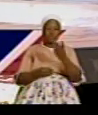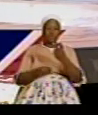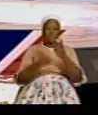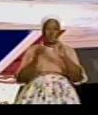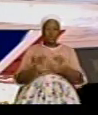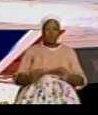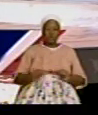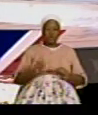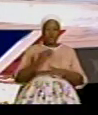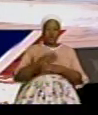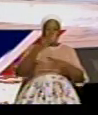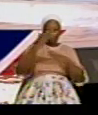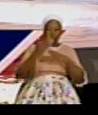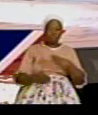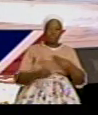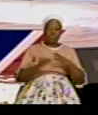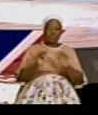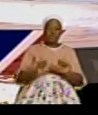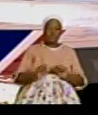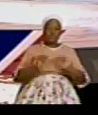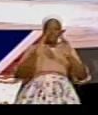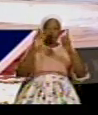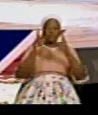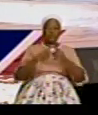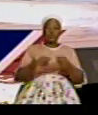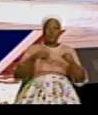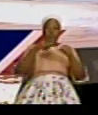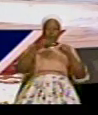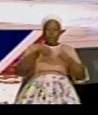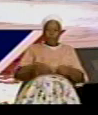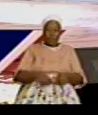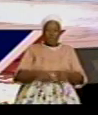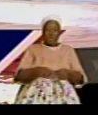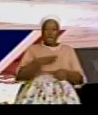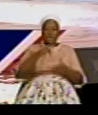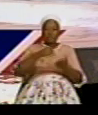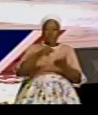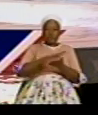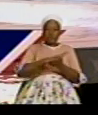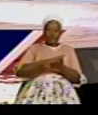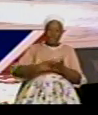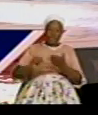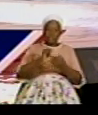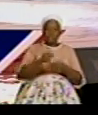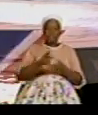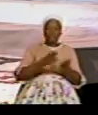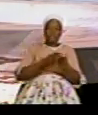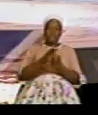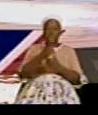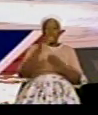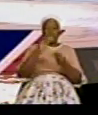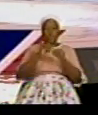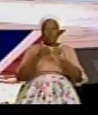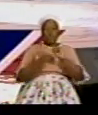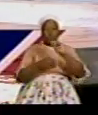to permanent and purifying truth. Number three,